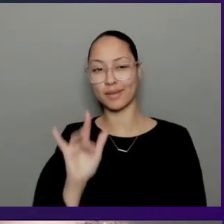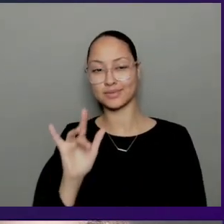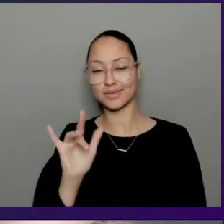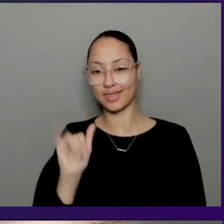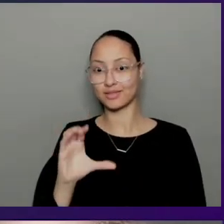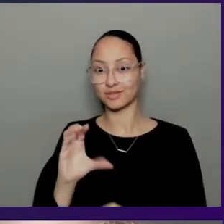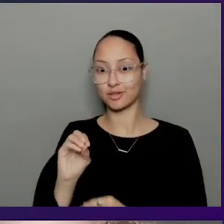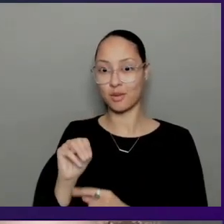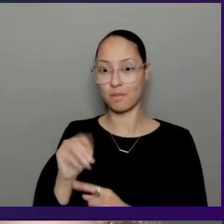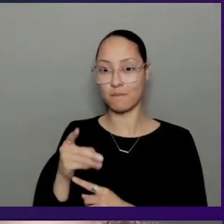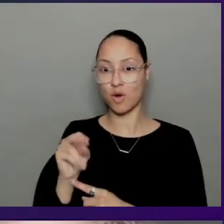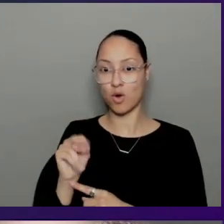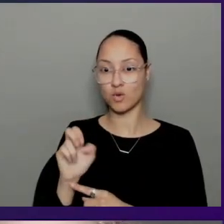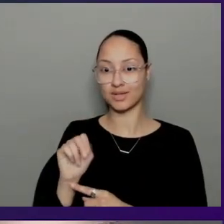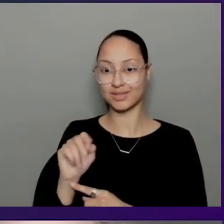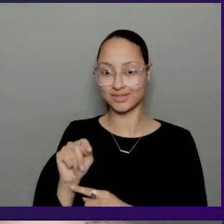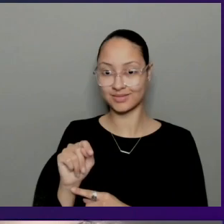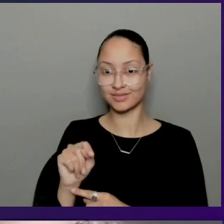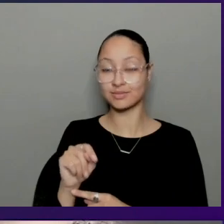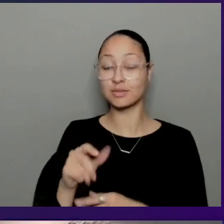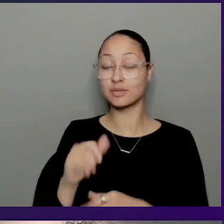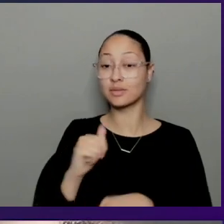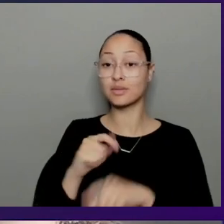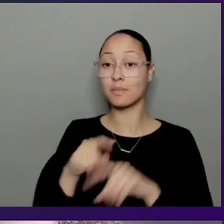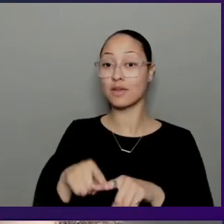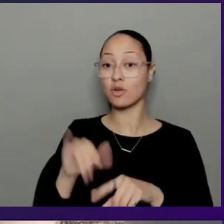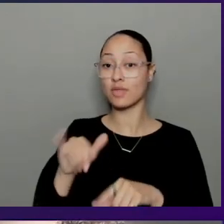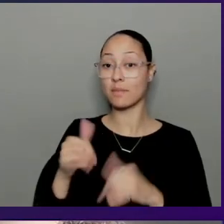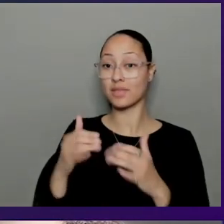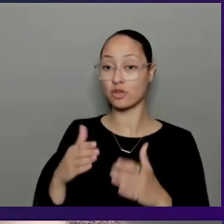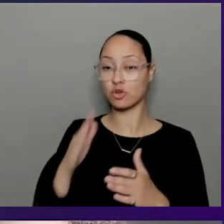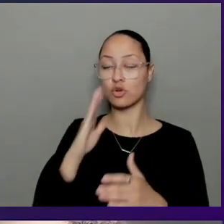player, the button will display X's or O's.